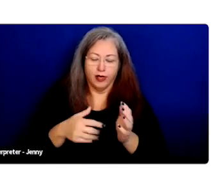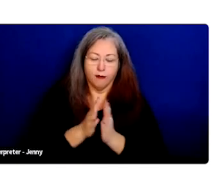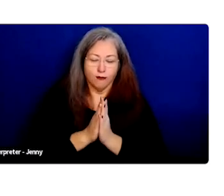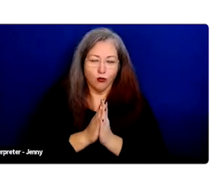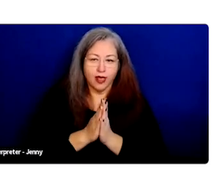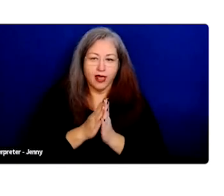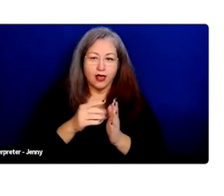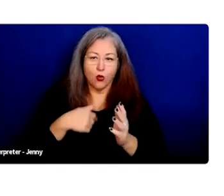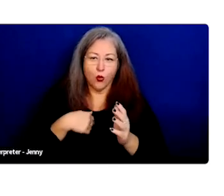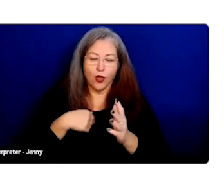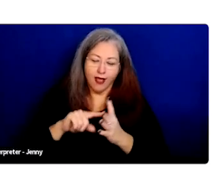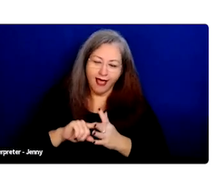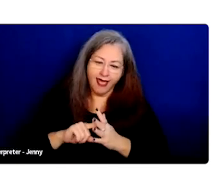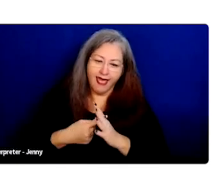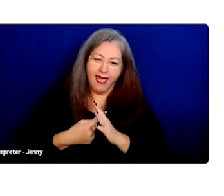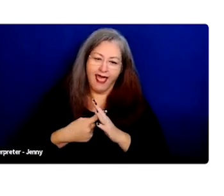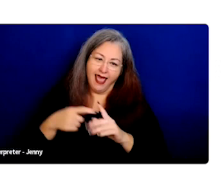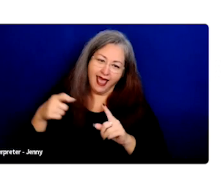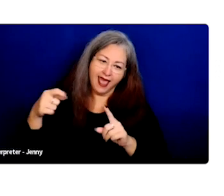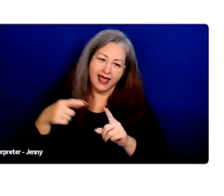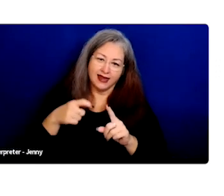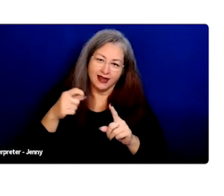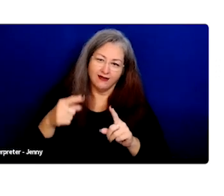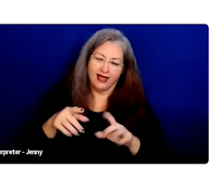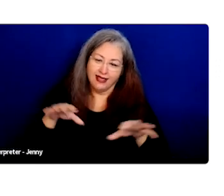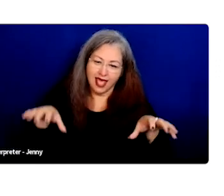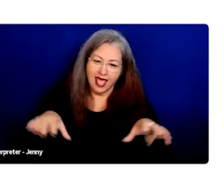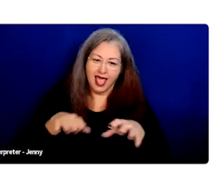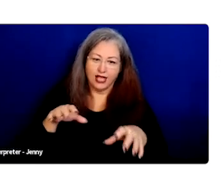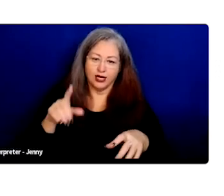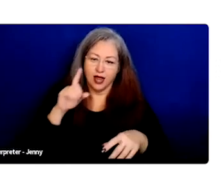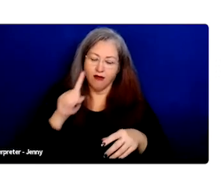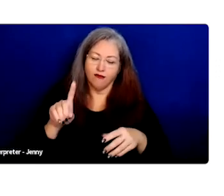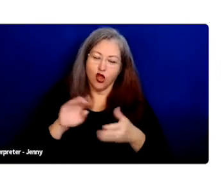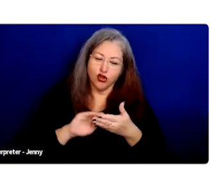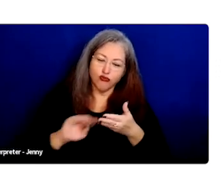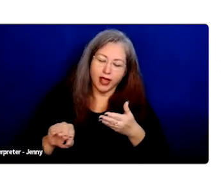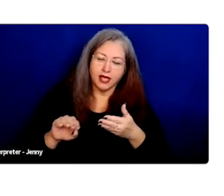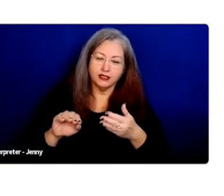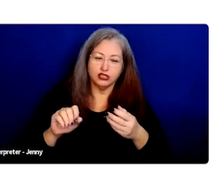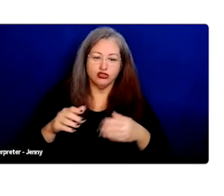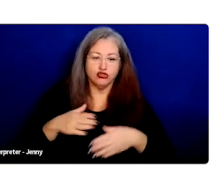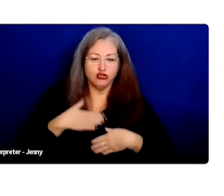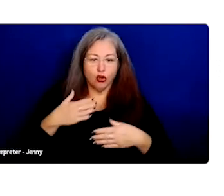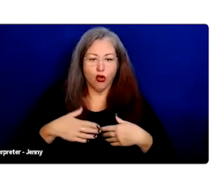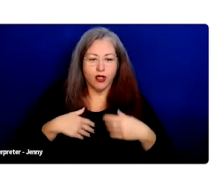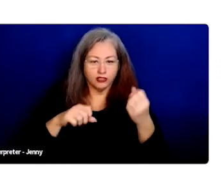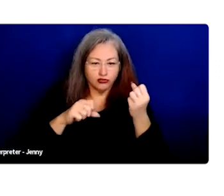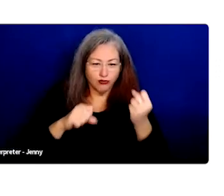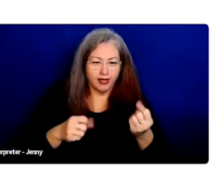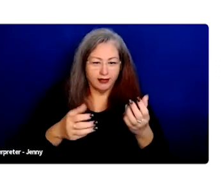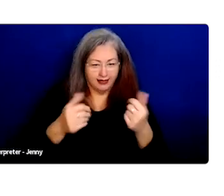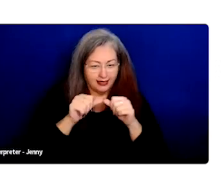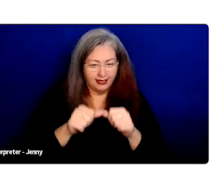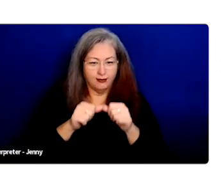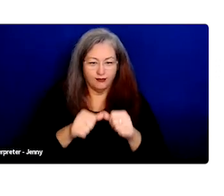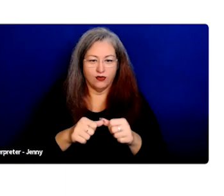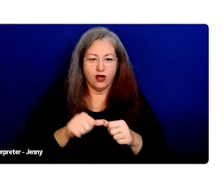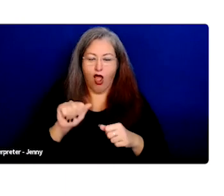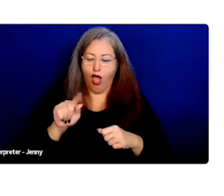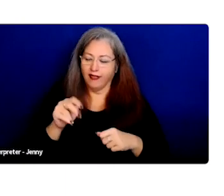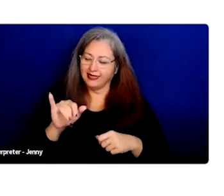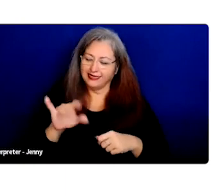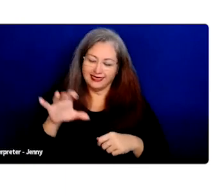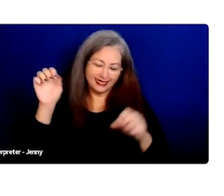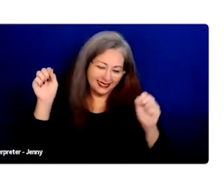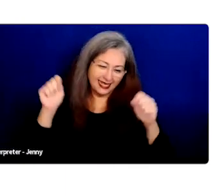are activating that action of grace and joy, strength, move it, keep it coming. Yes to authenticity. Somebody